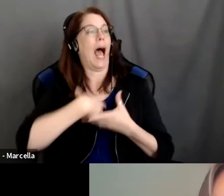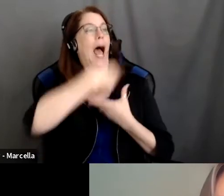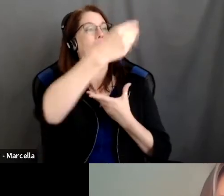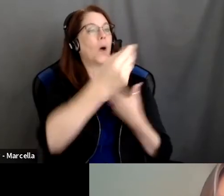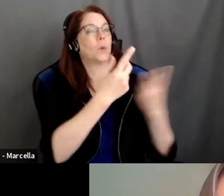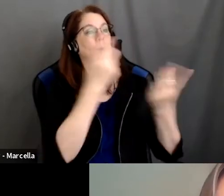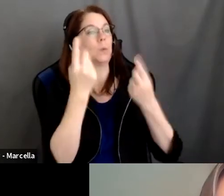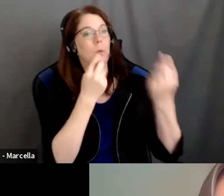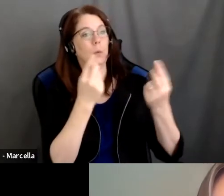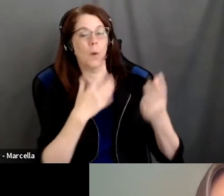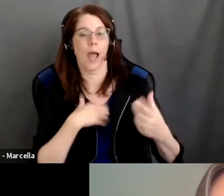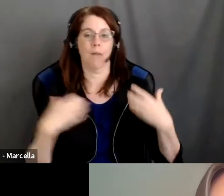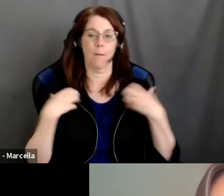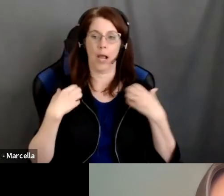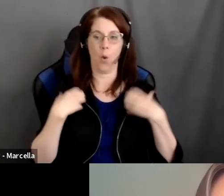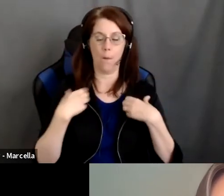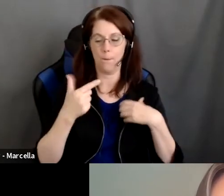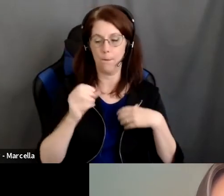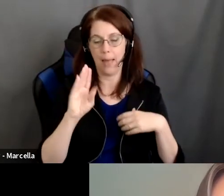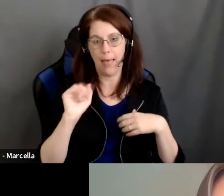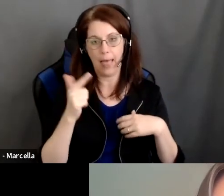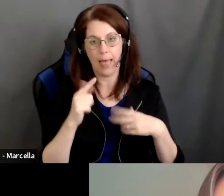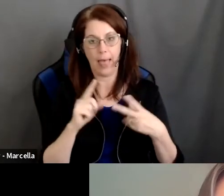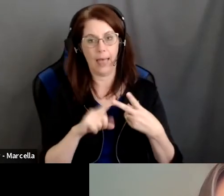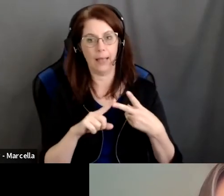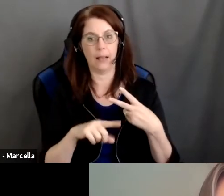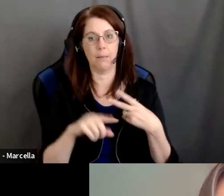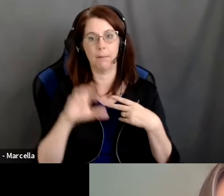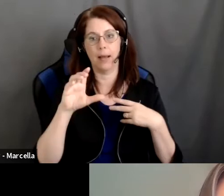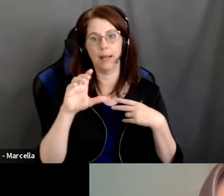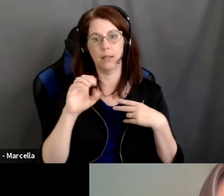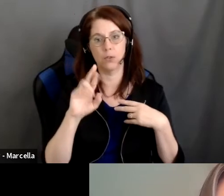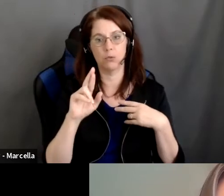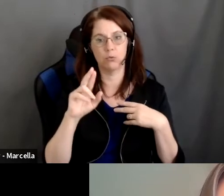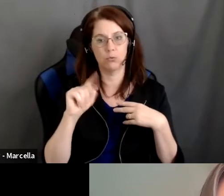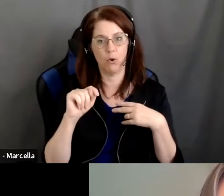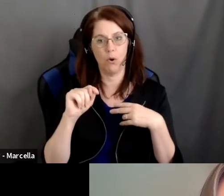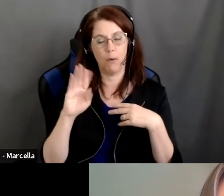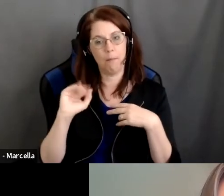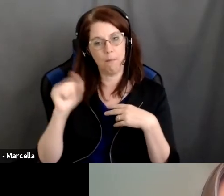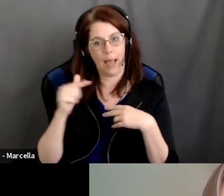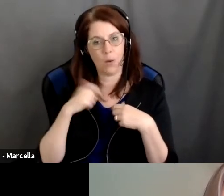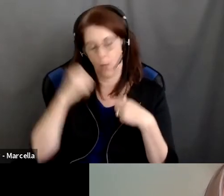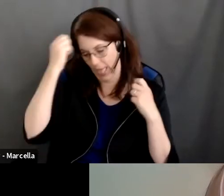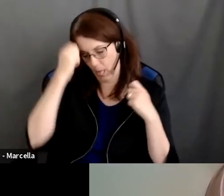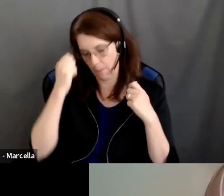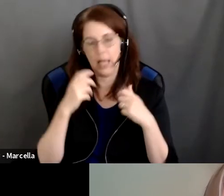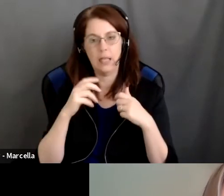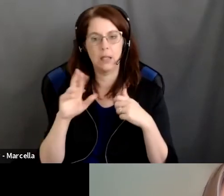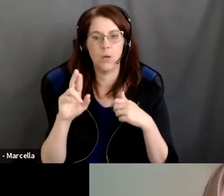go bag is with me, maybe my shirt bag where I've got the little helmet and the utility